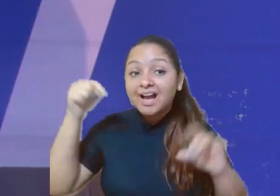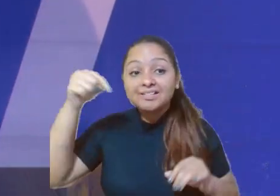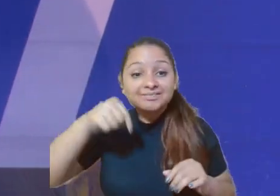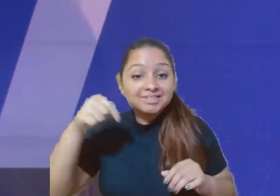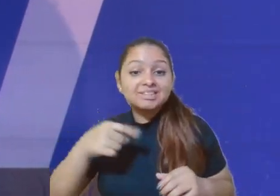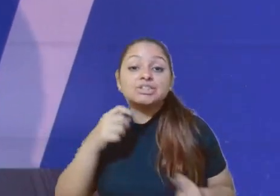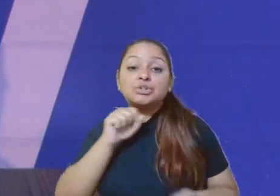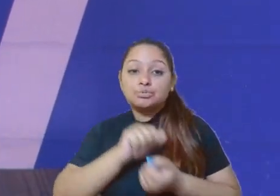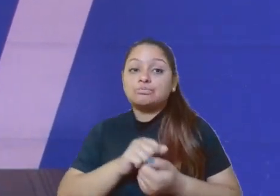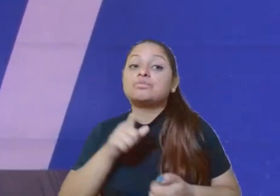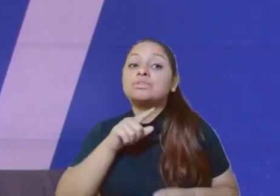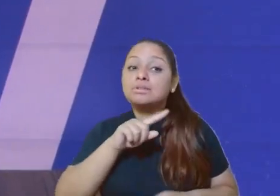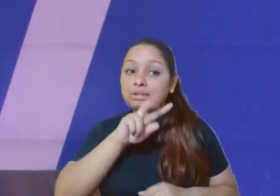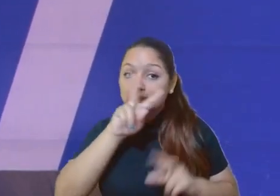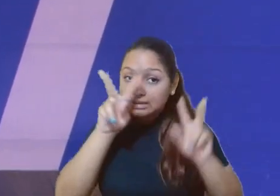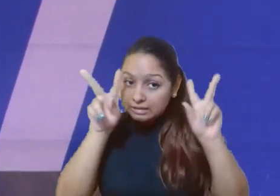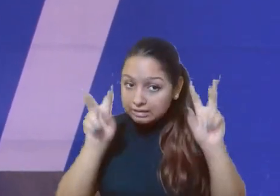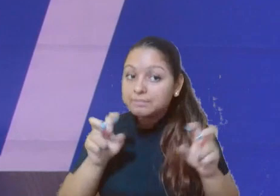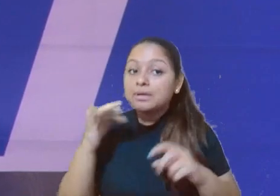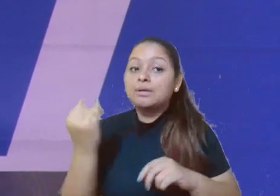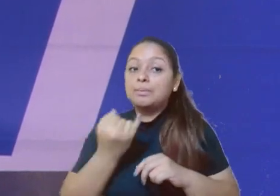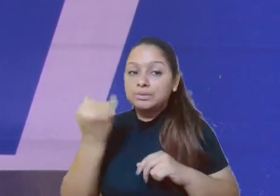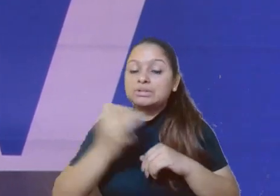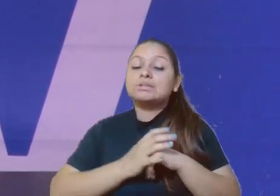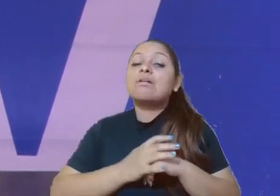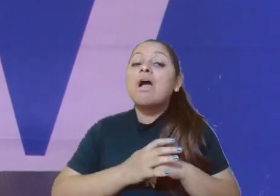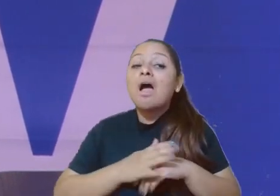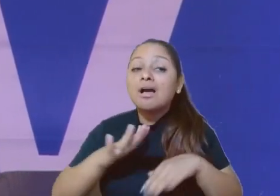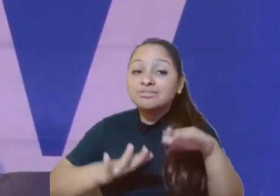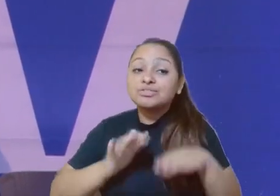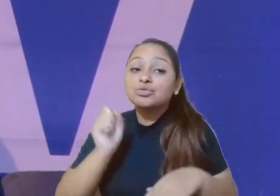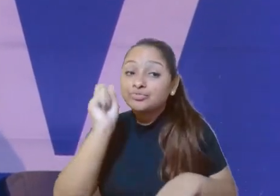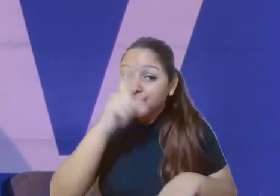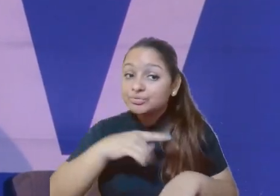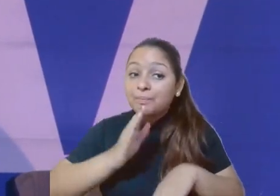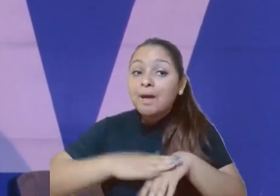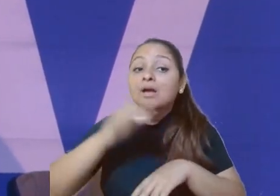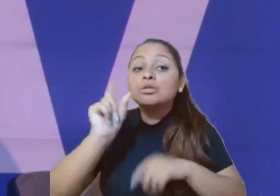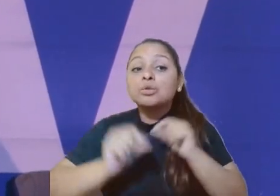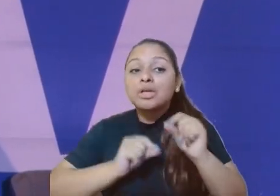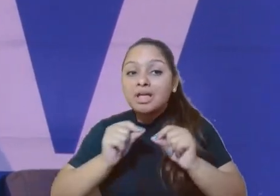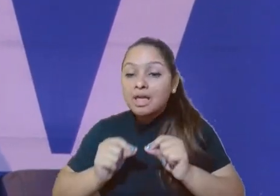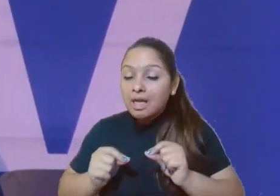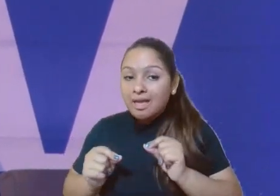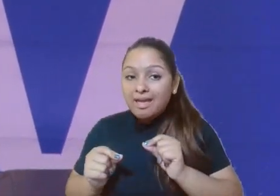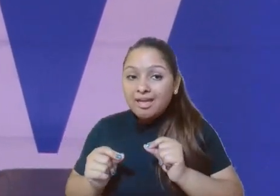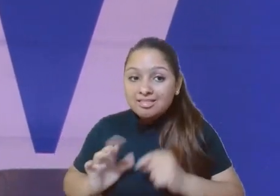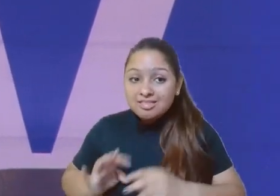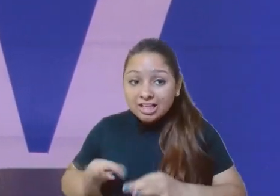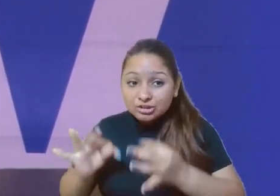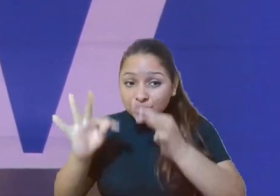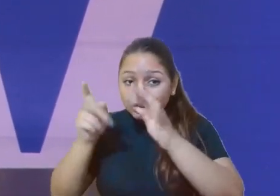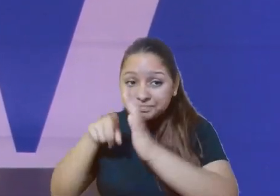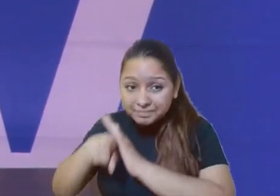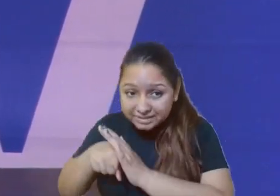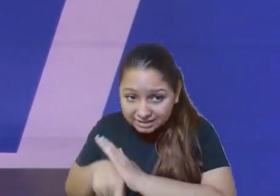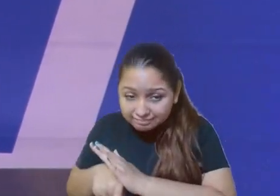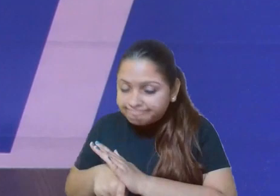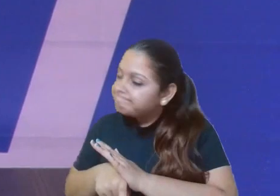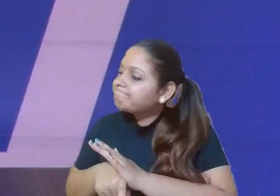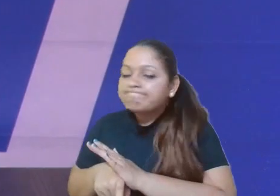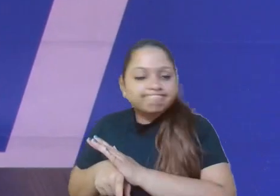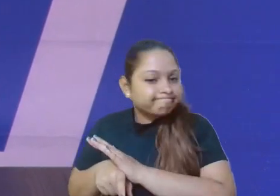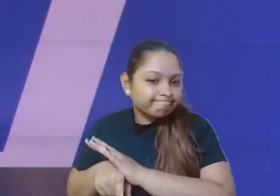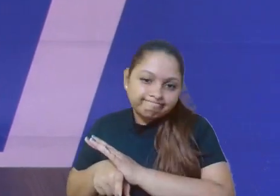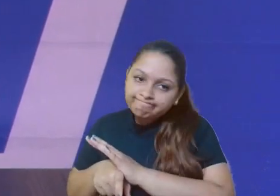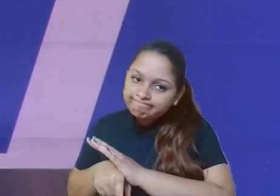quite relevant. A lot of times, the great challenge is not about the technological part, even in deep tech. Sometimes it's the